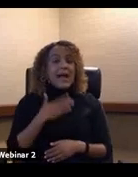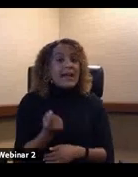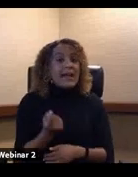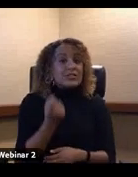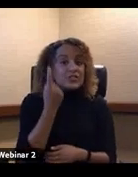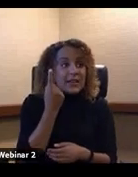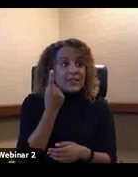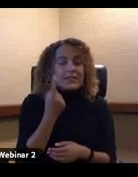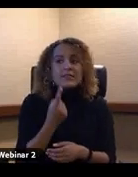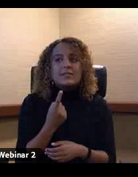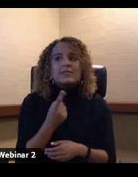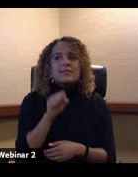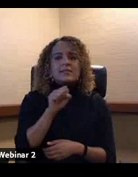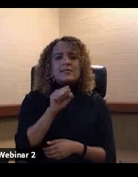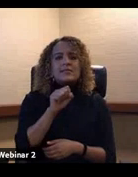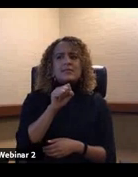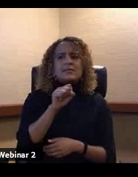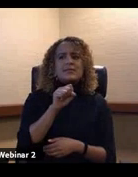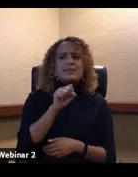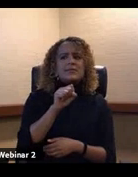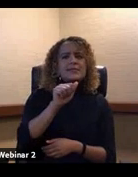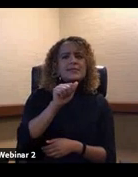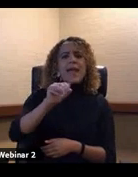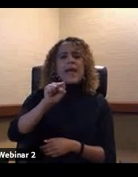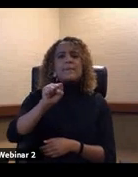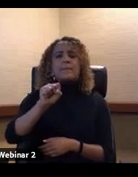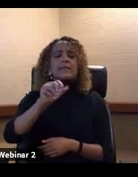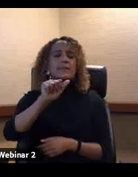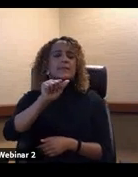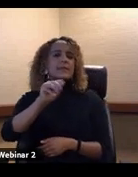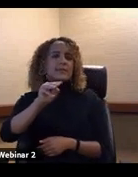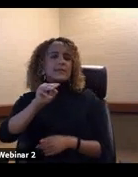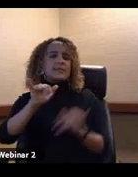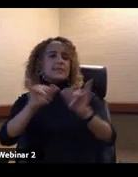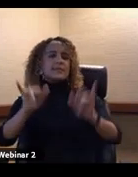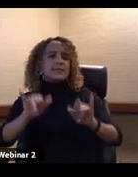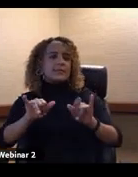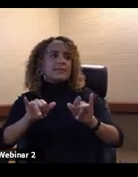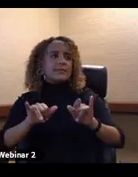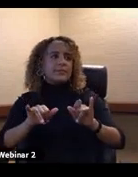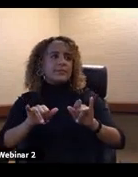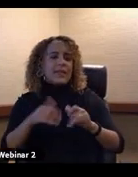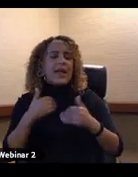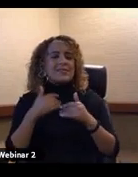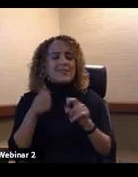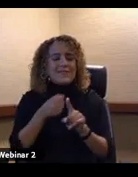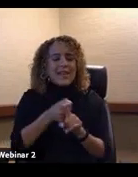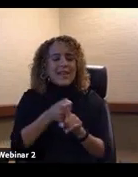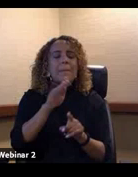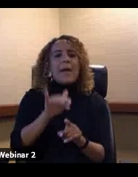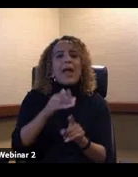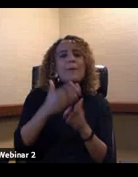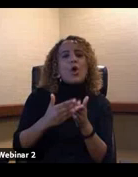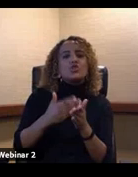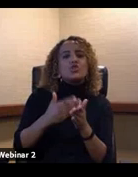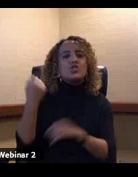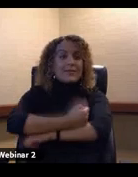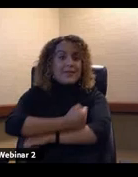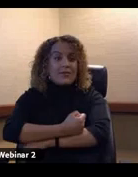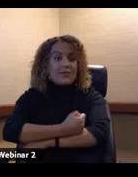Again, so it's my understanding the SAM system staff, or the SAM system overall, has been affected by the partial shutdown, and there has been some issues